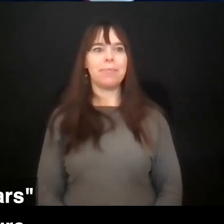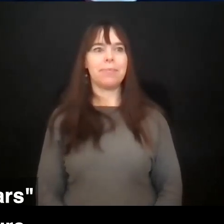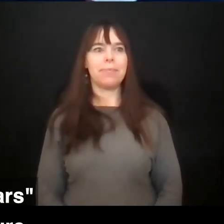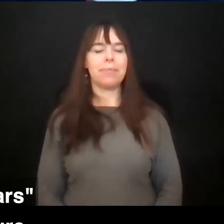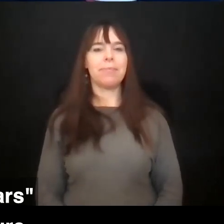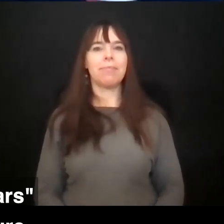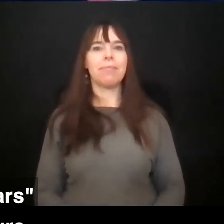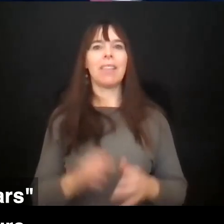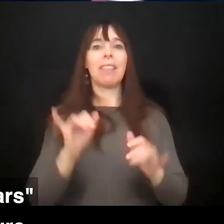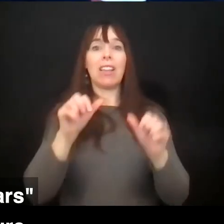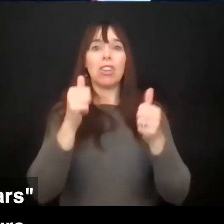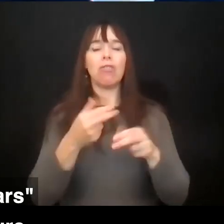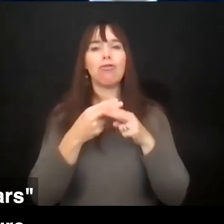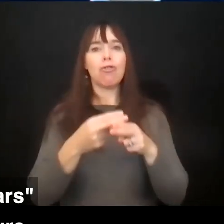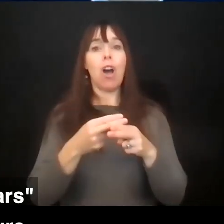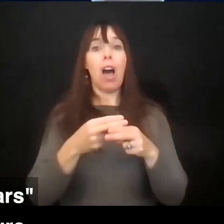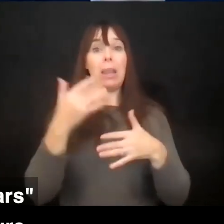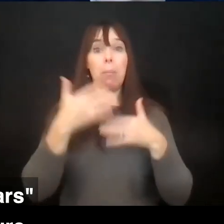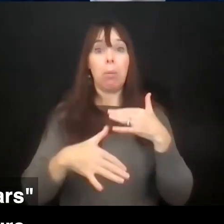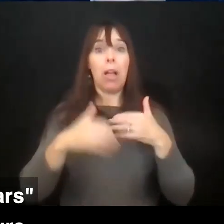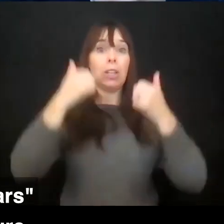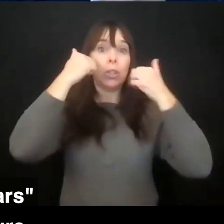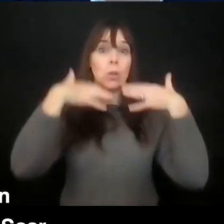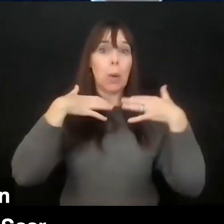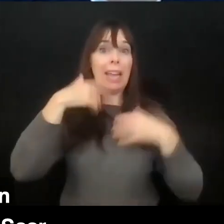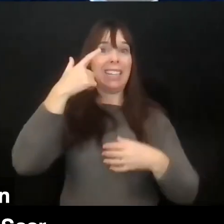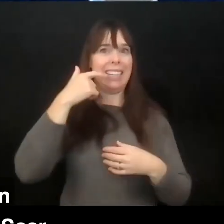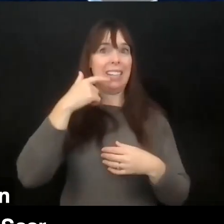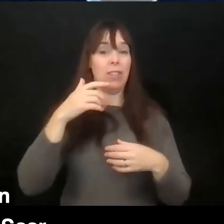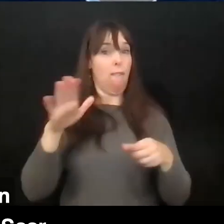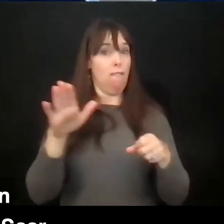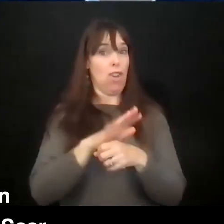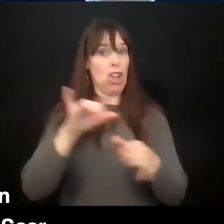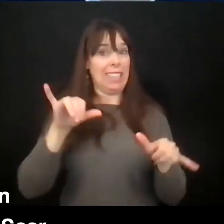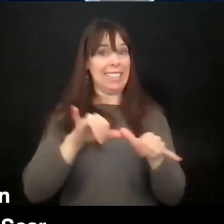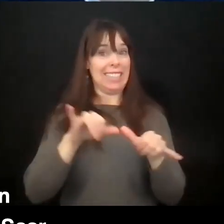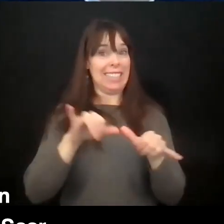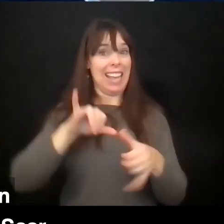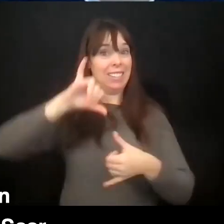and Tears is a life-size sculpture by the noted